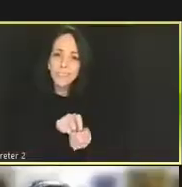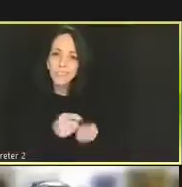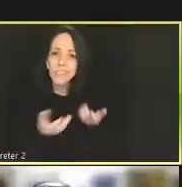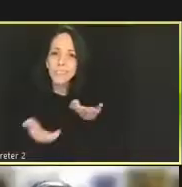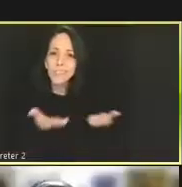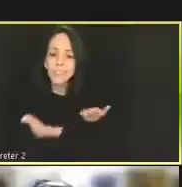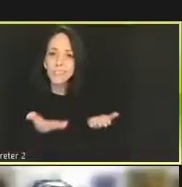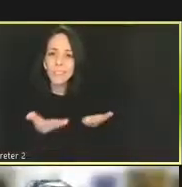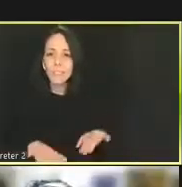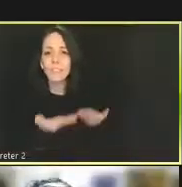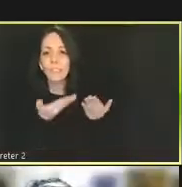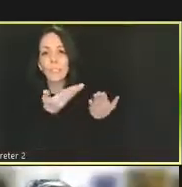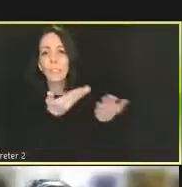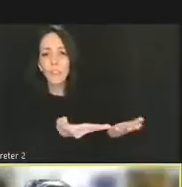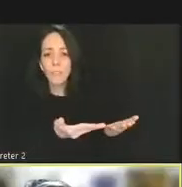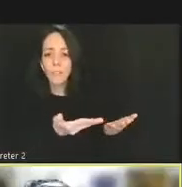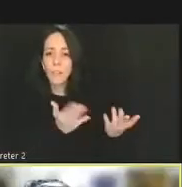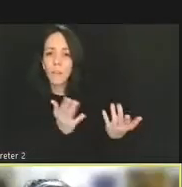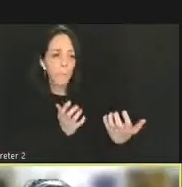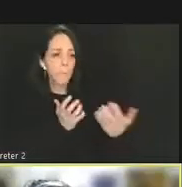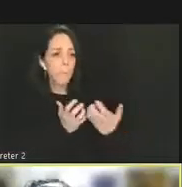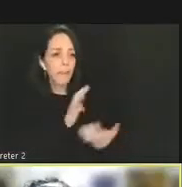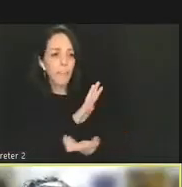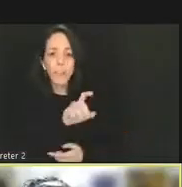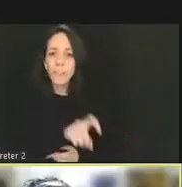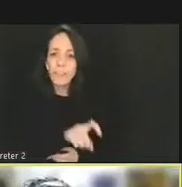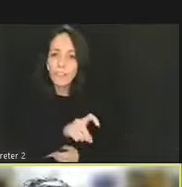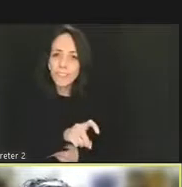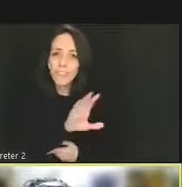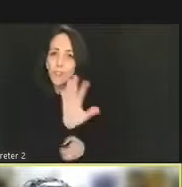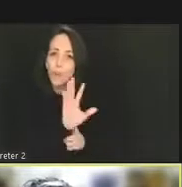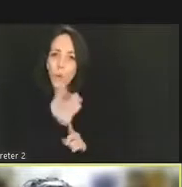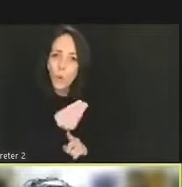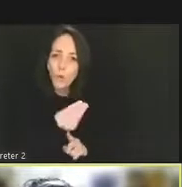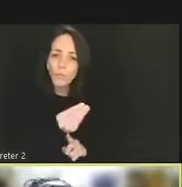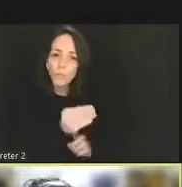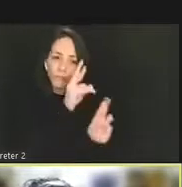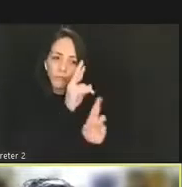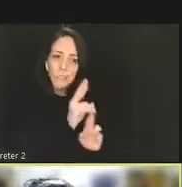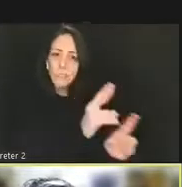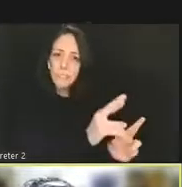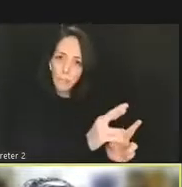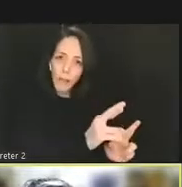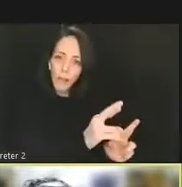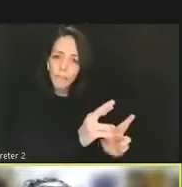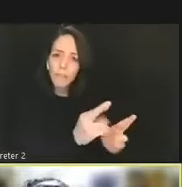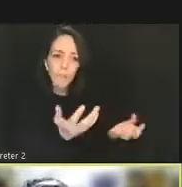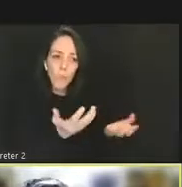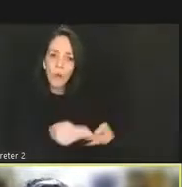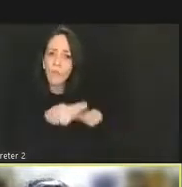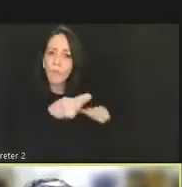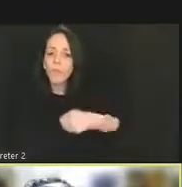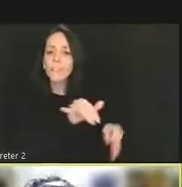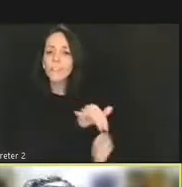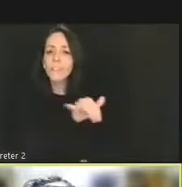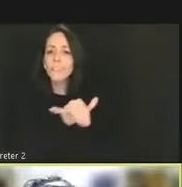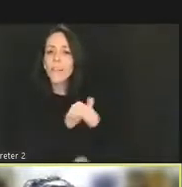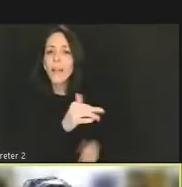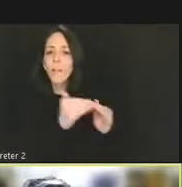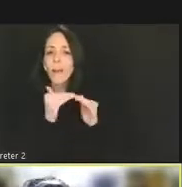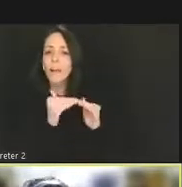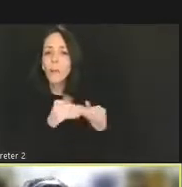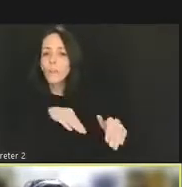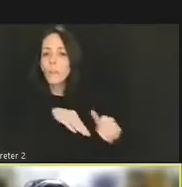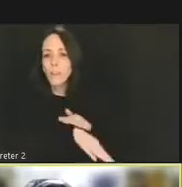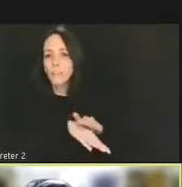the values, and the norms of communities that have experienced inequities for many